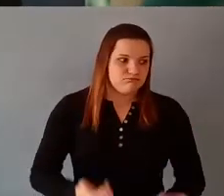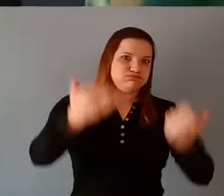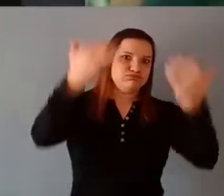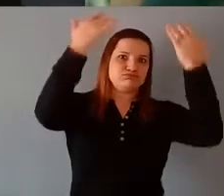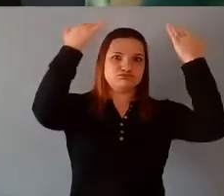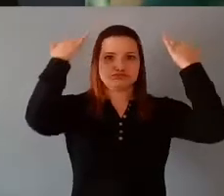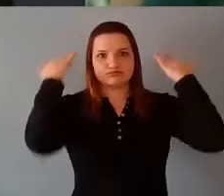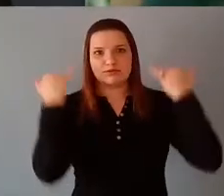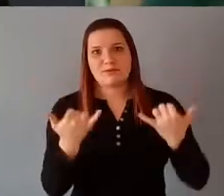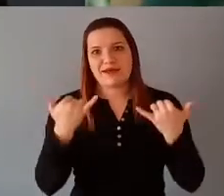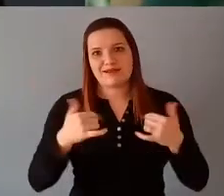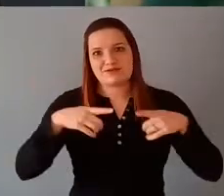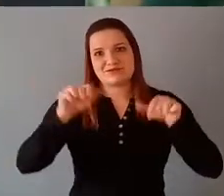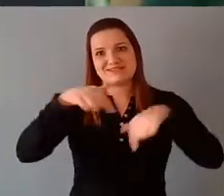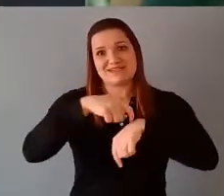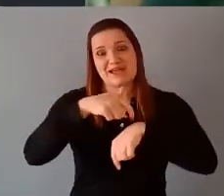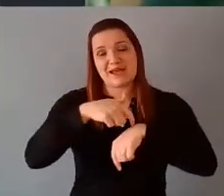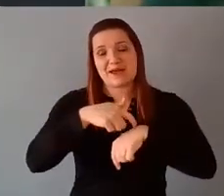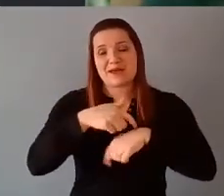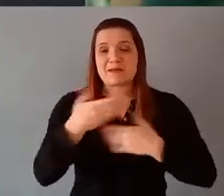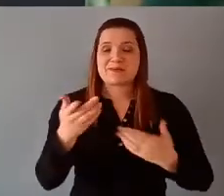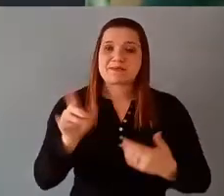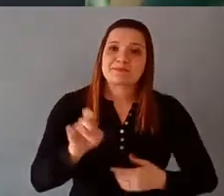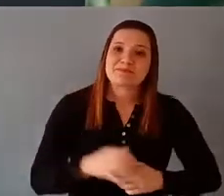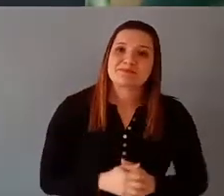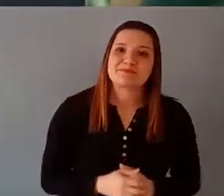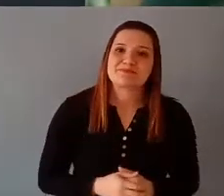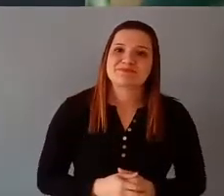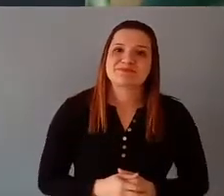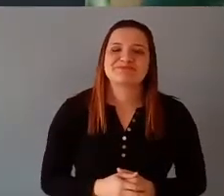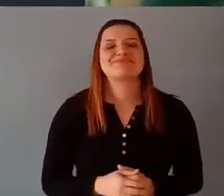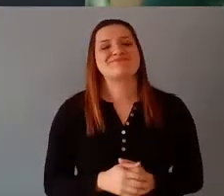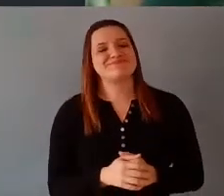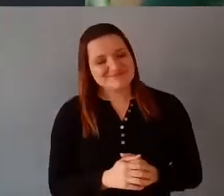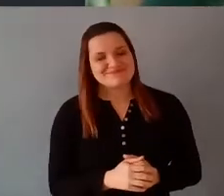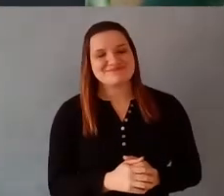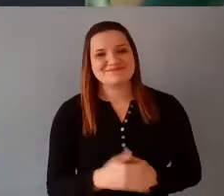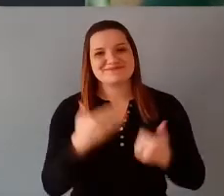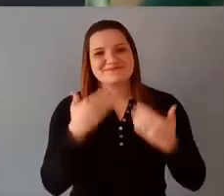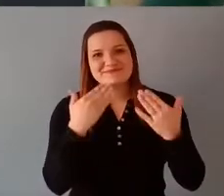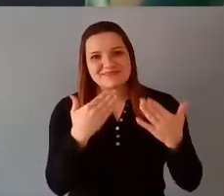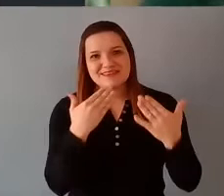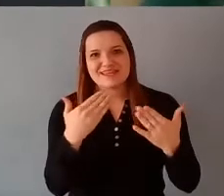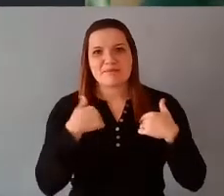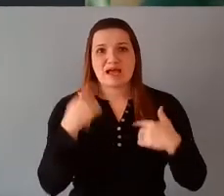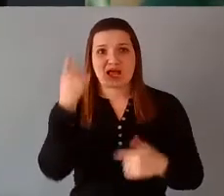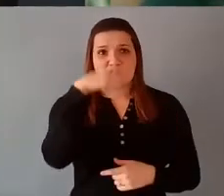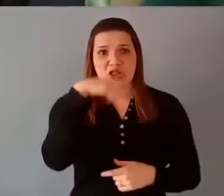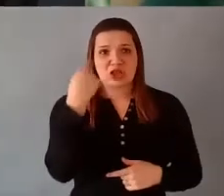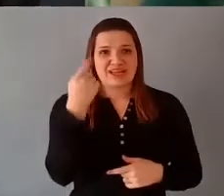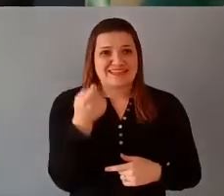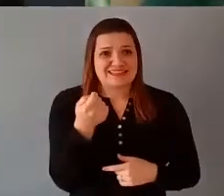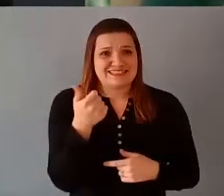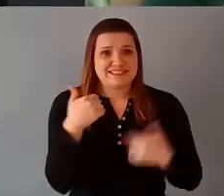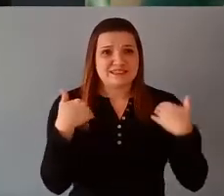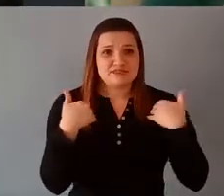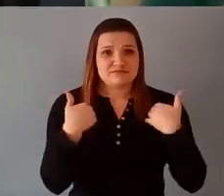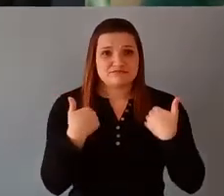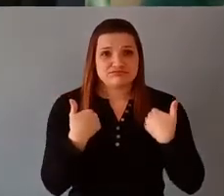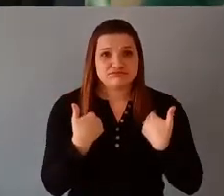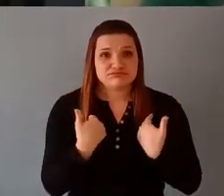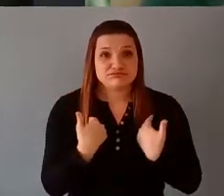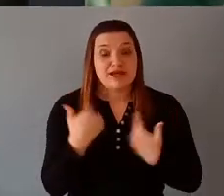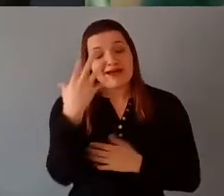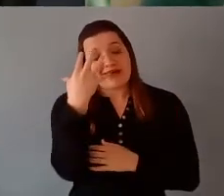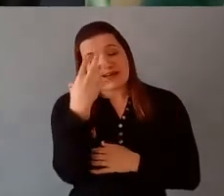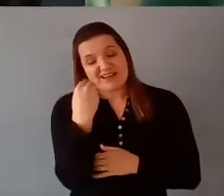surge. Yeah, thanks, Deb. I probably do look a little tired today. I didn't particularly get a great night's sleep